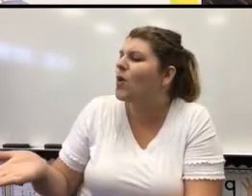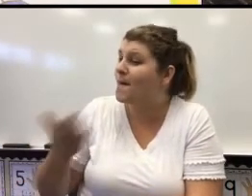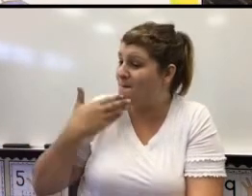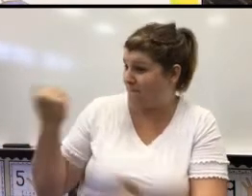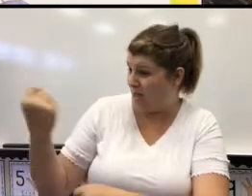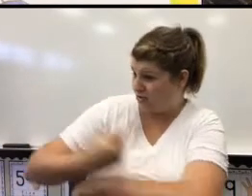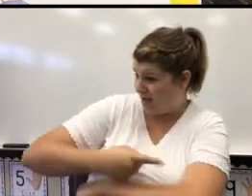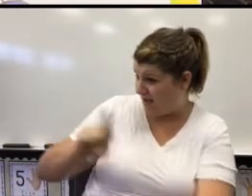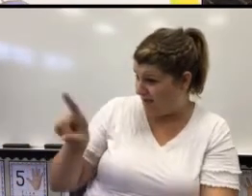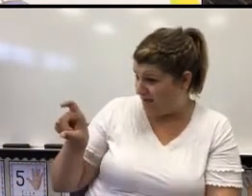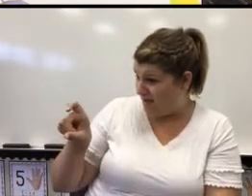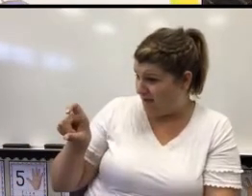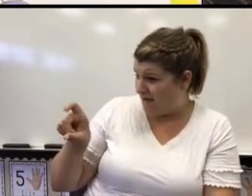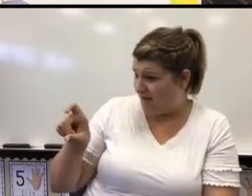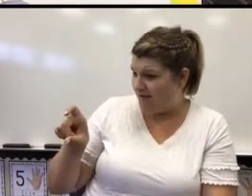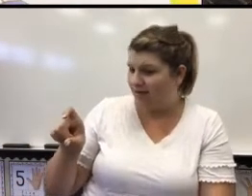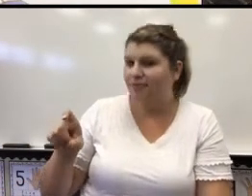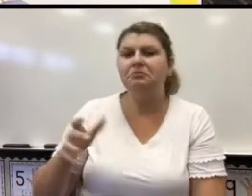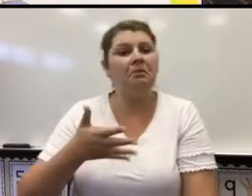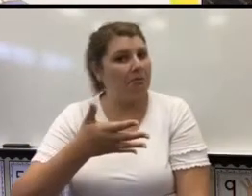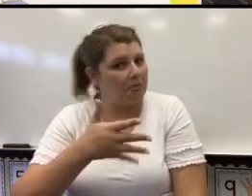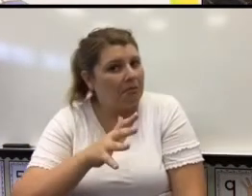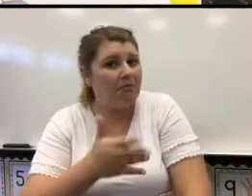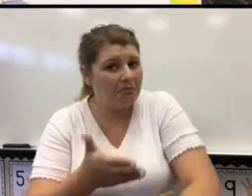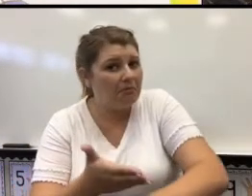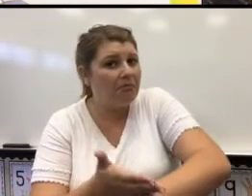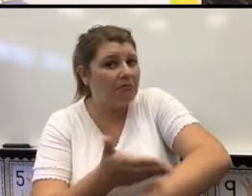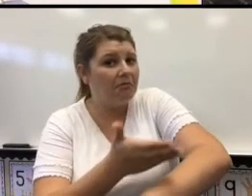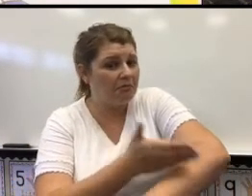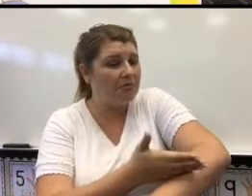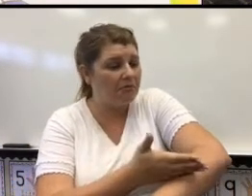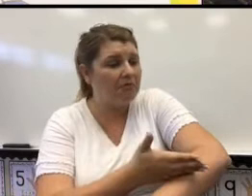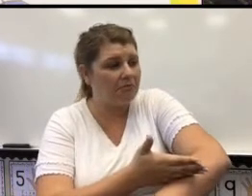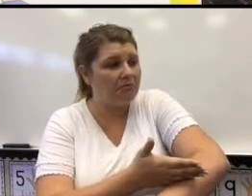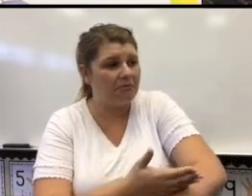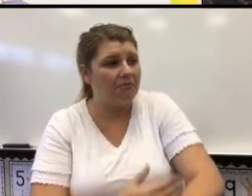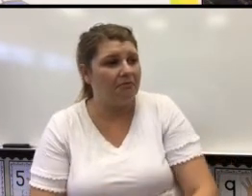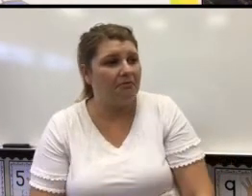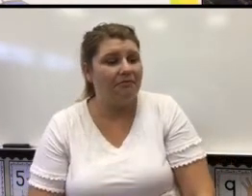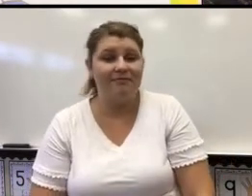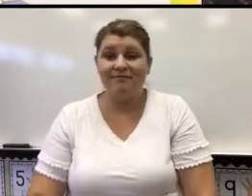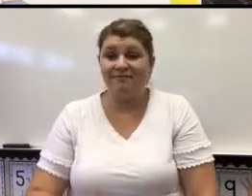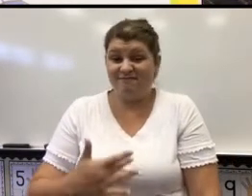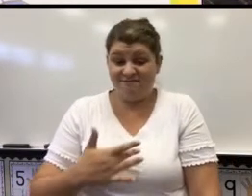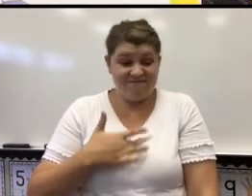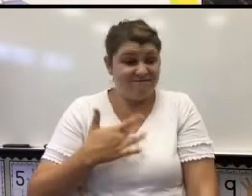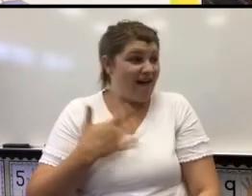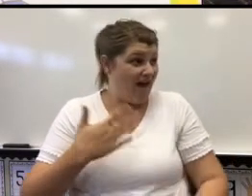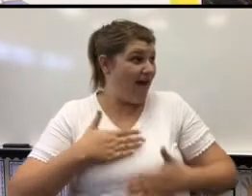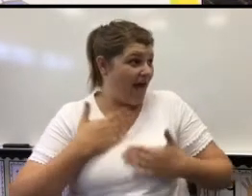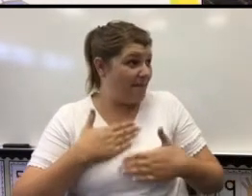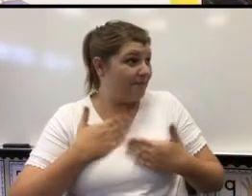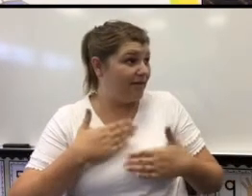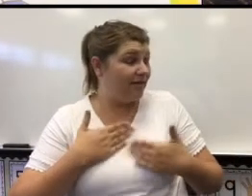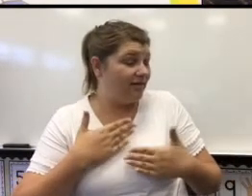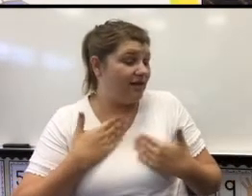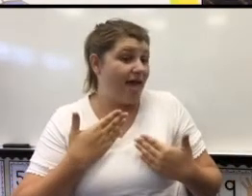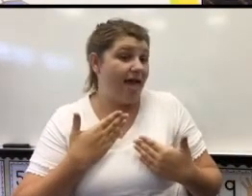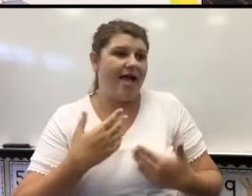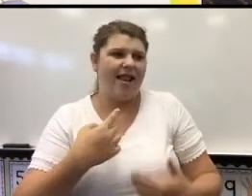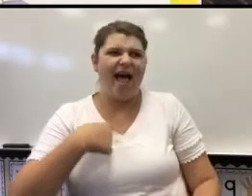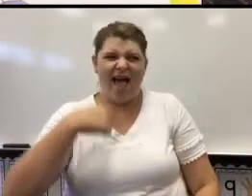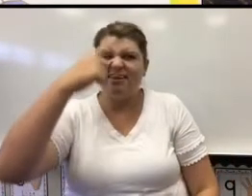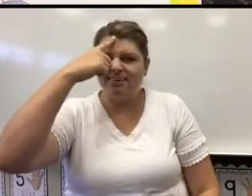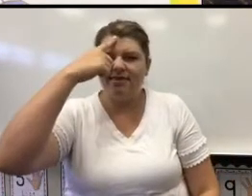talk. "How was school?" she asked. "Did you have a better day?" "It was a little better," answered